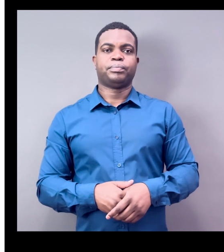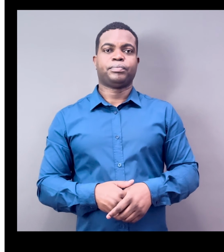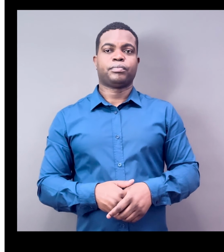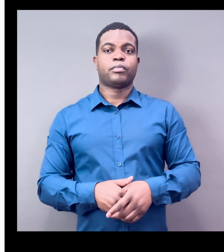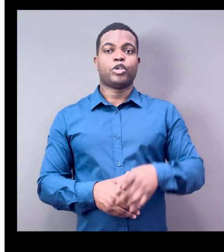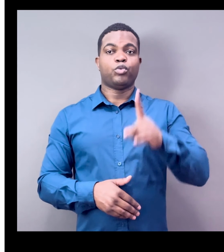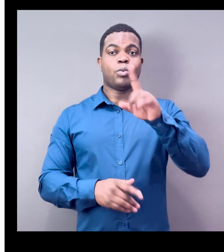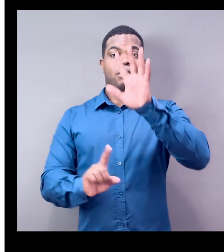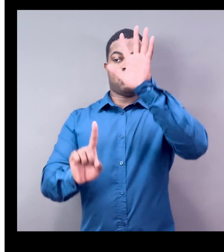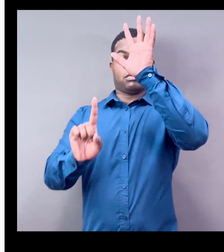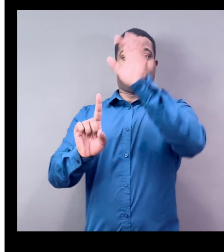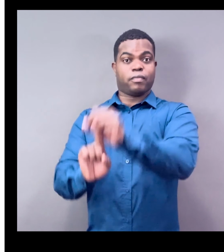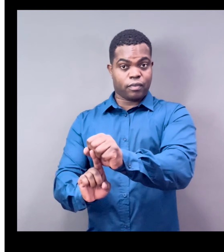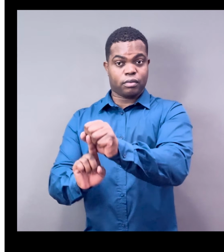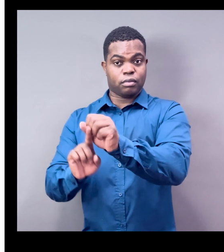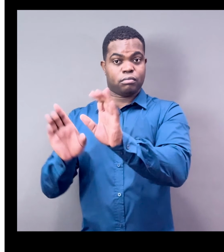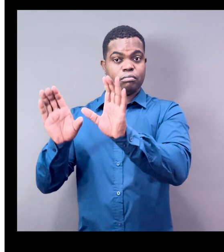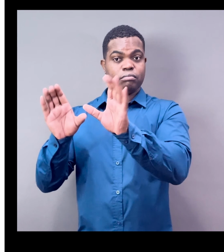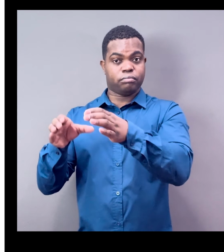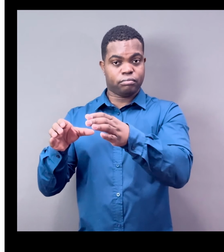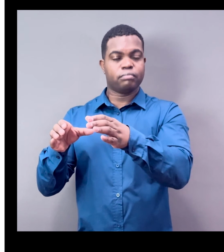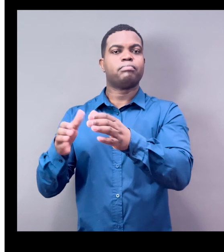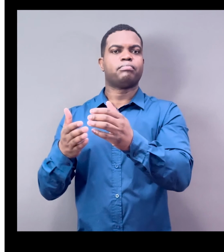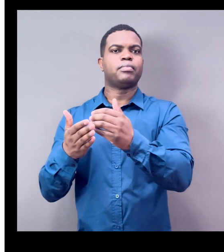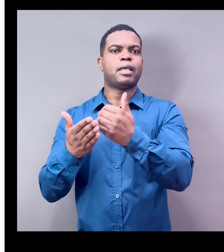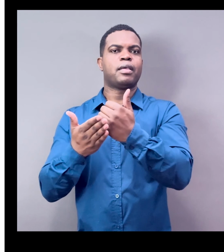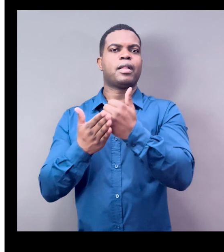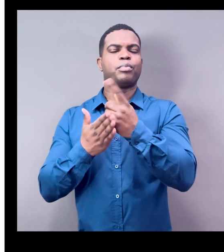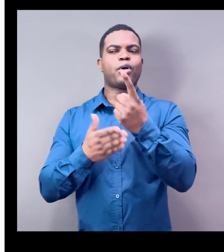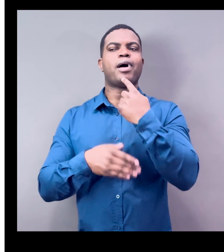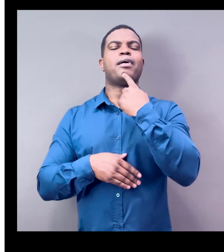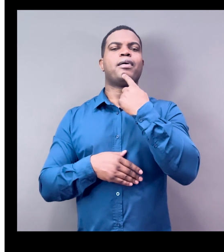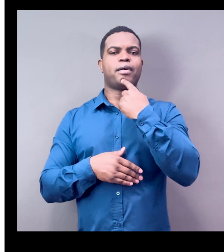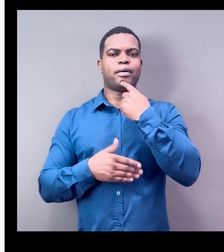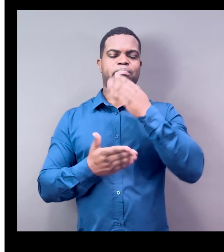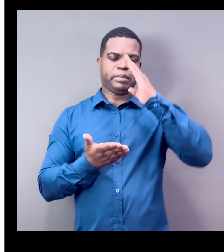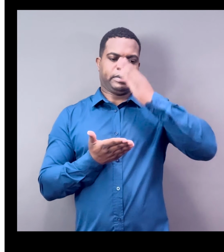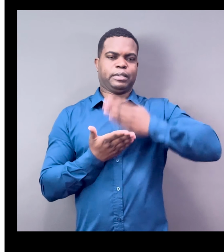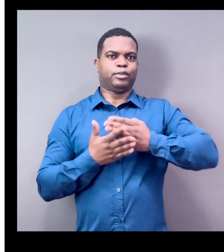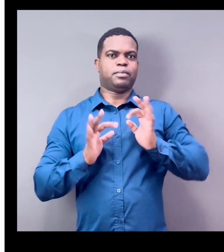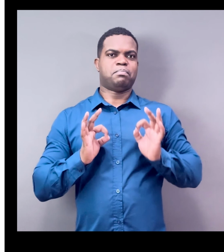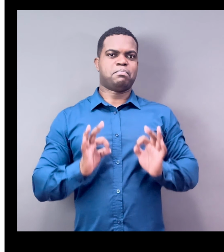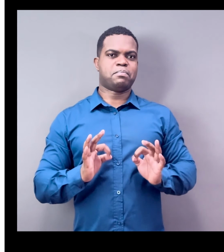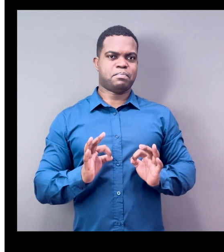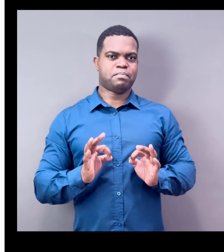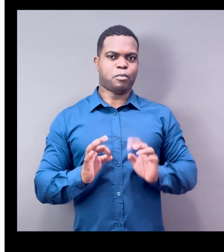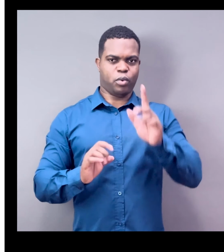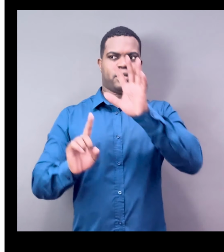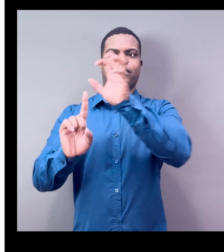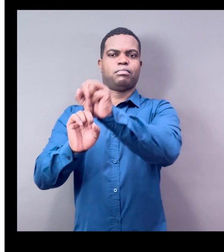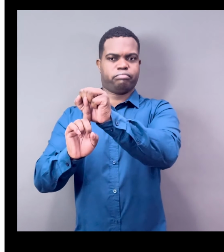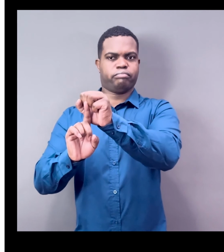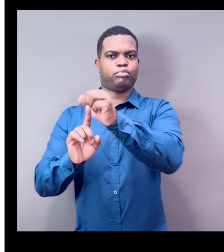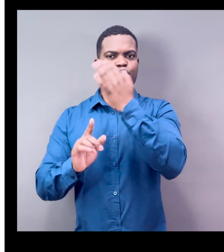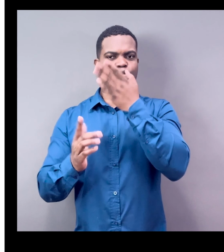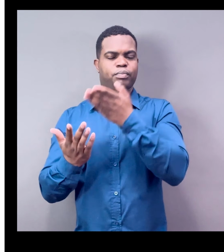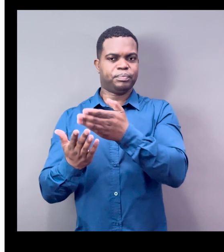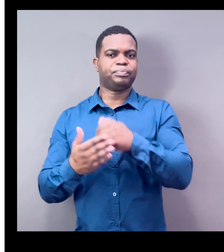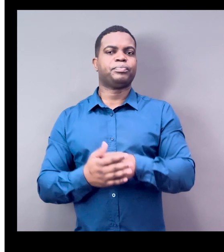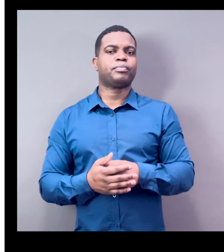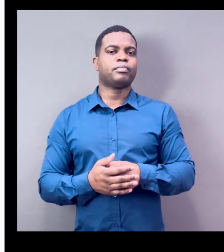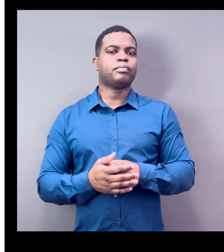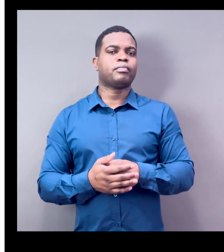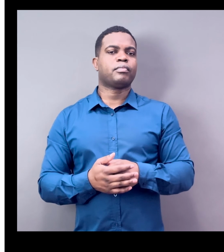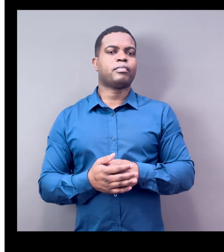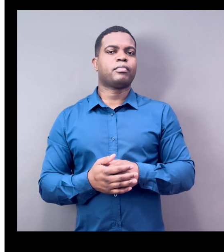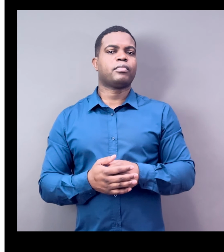When you identify stakeholders, it allows you to make informed decisions. It also